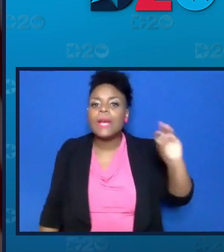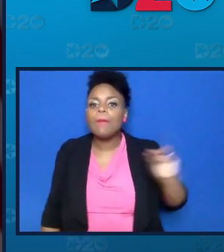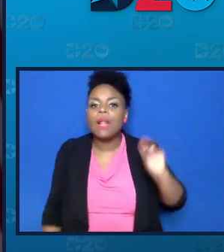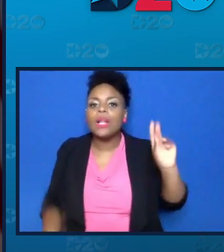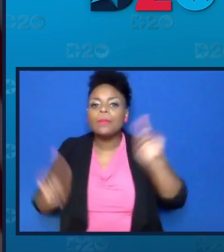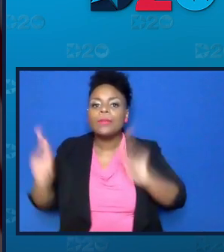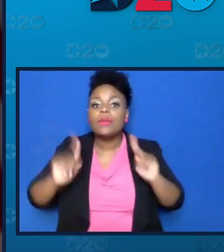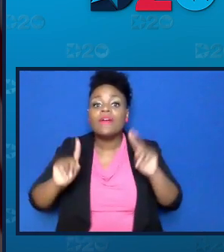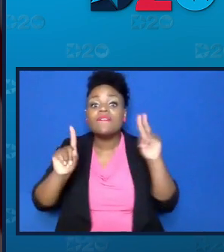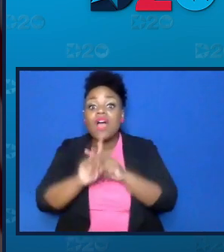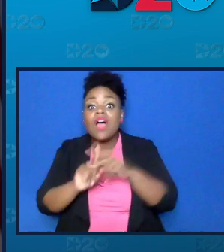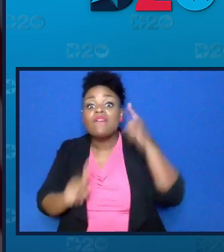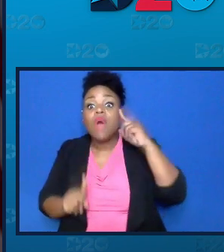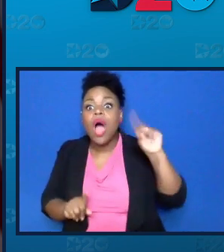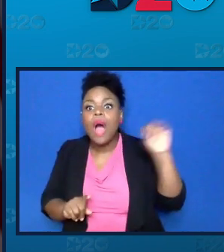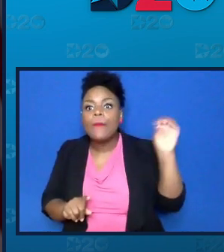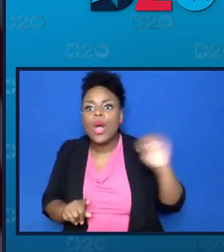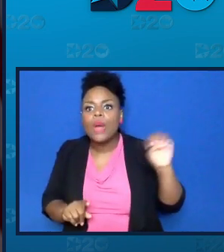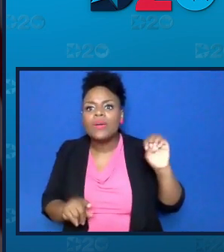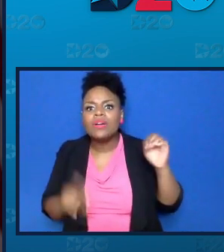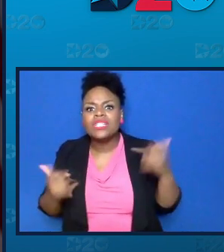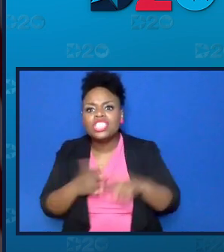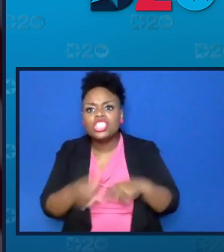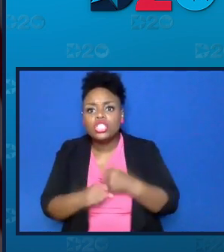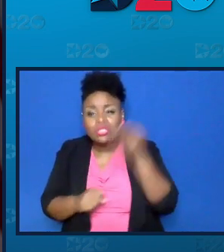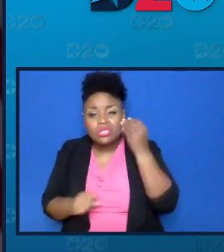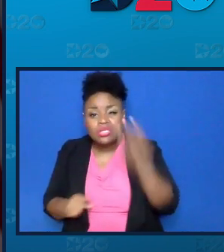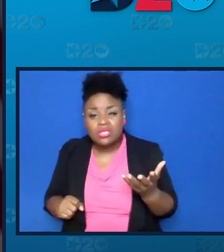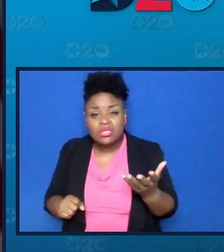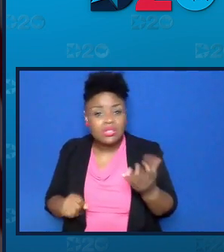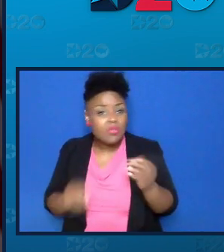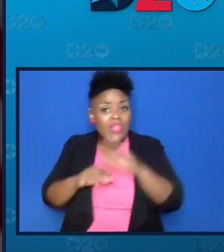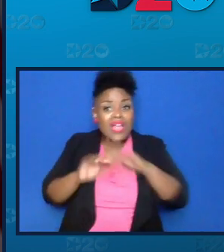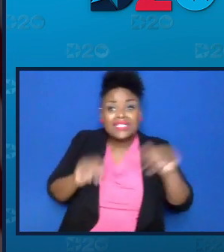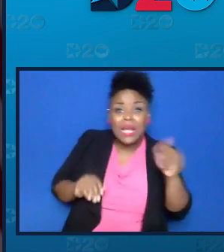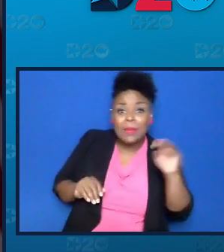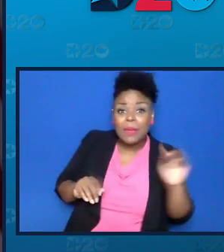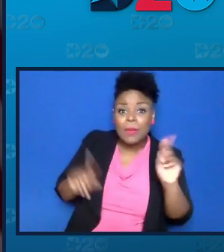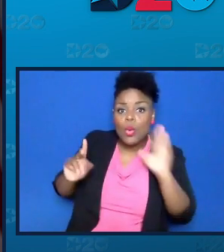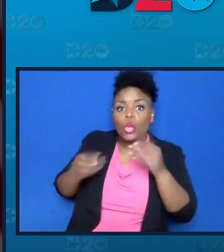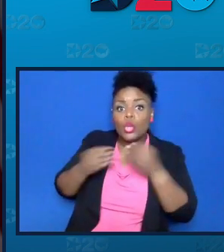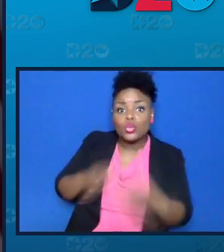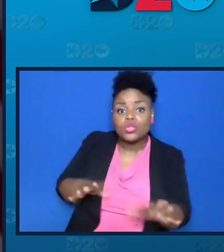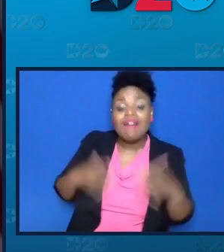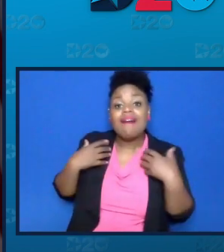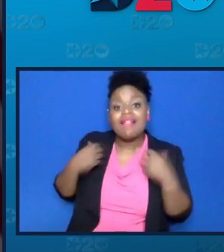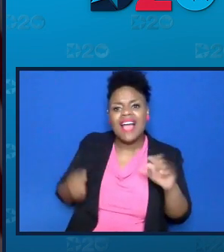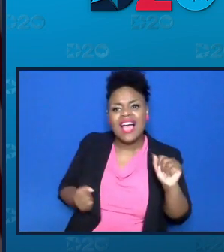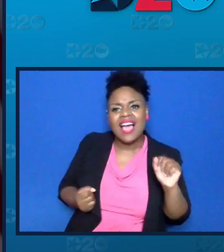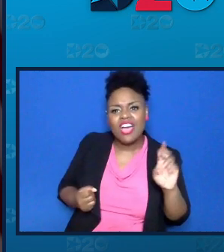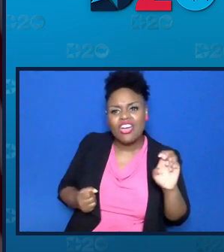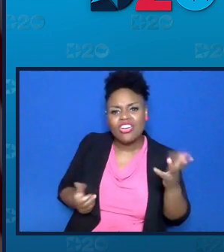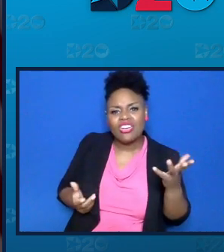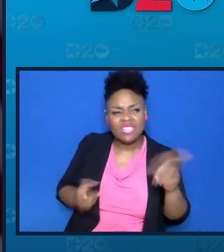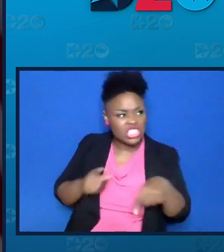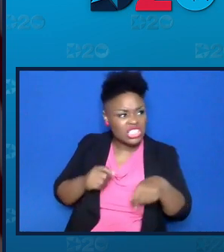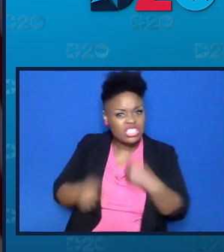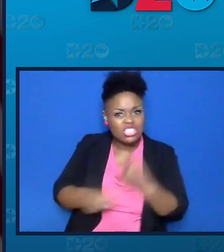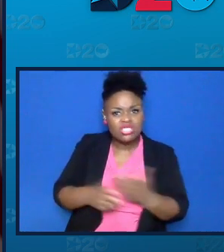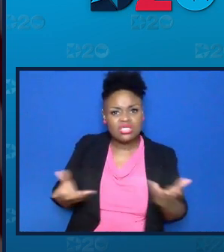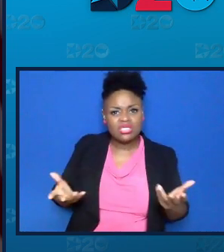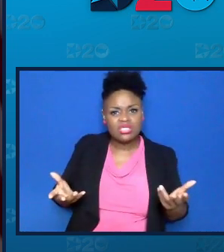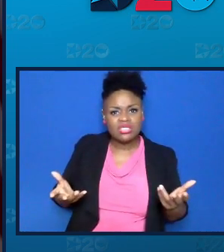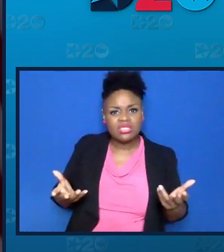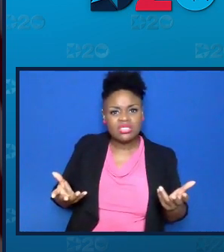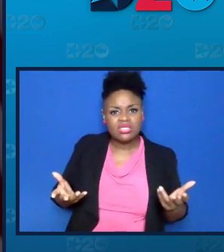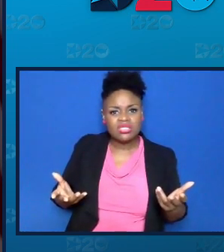year. More than 10 million people are going to lose their health insurance this year. Nearly 1 in 6 small